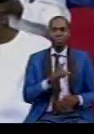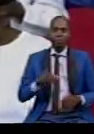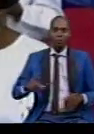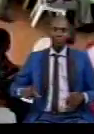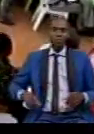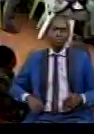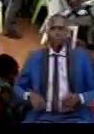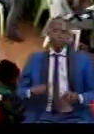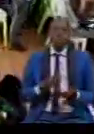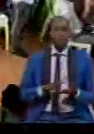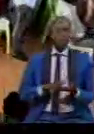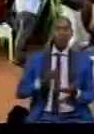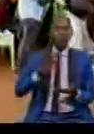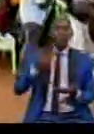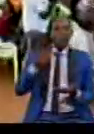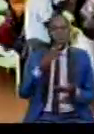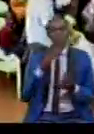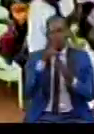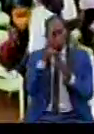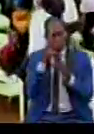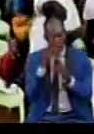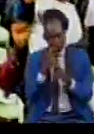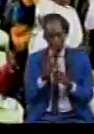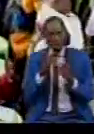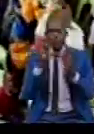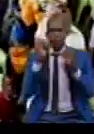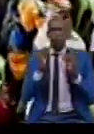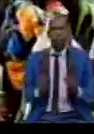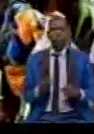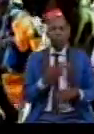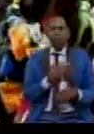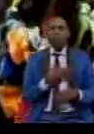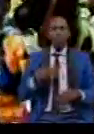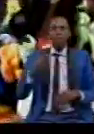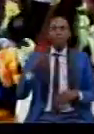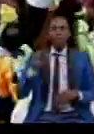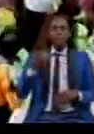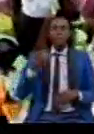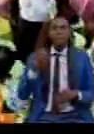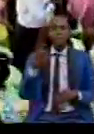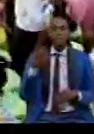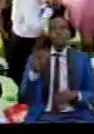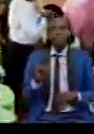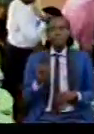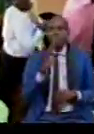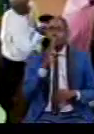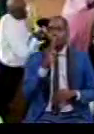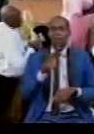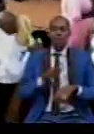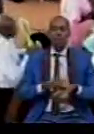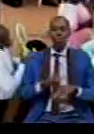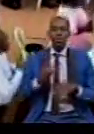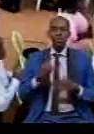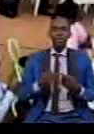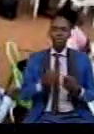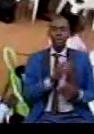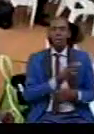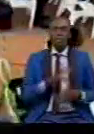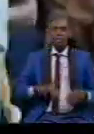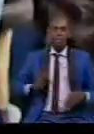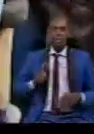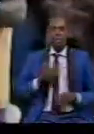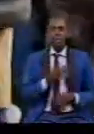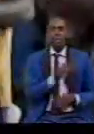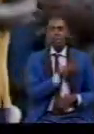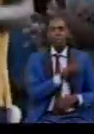name. I pray for those who have asked for the power of the Holy Ghost to set the promises unto you